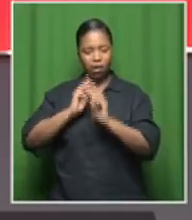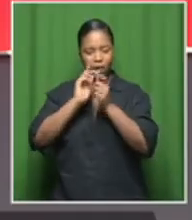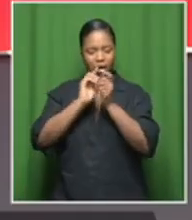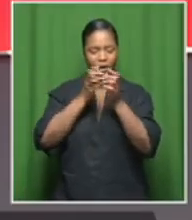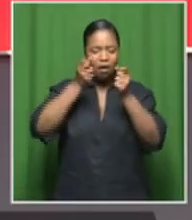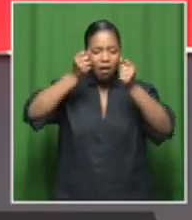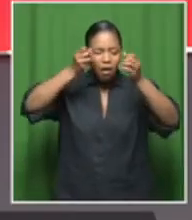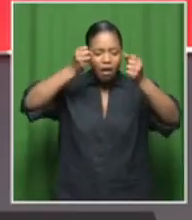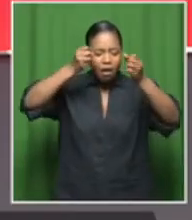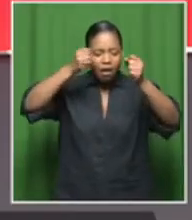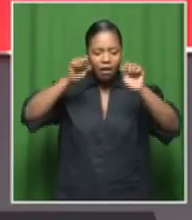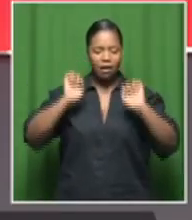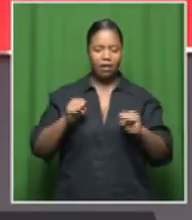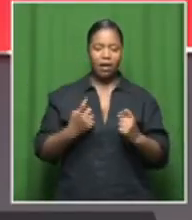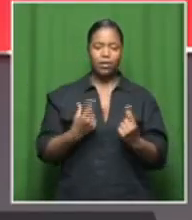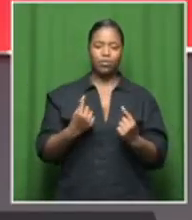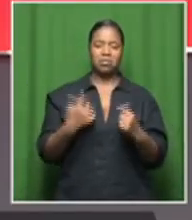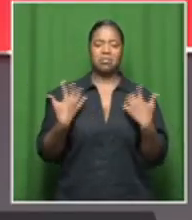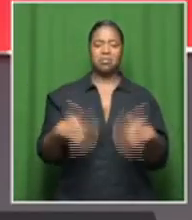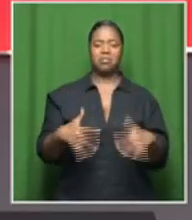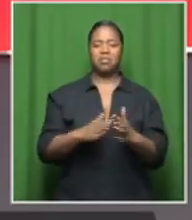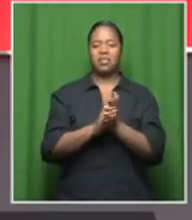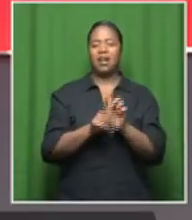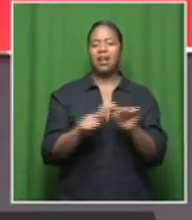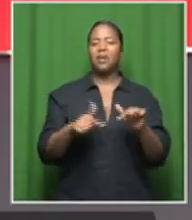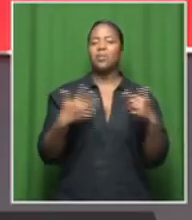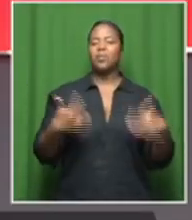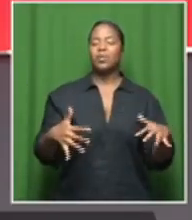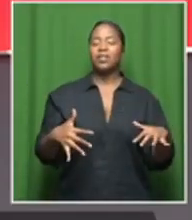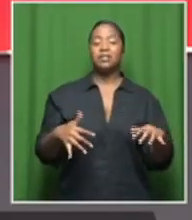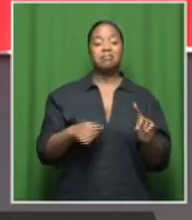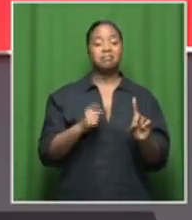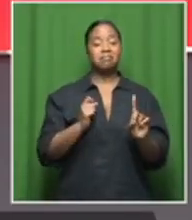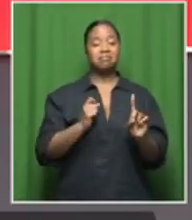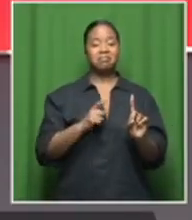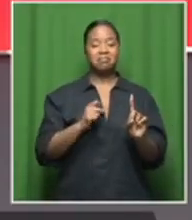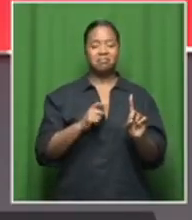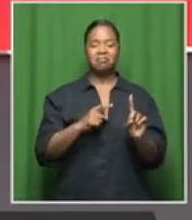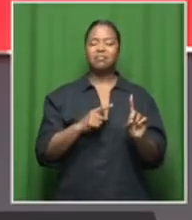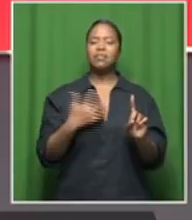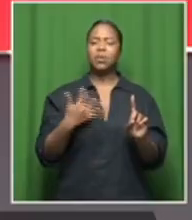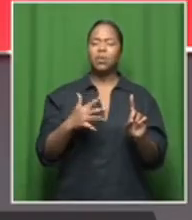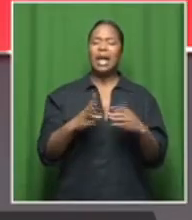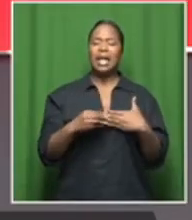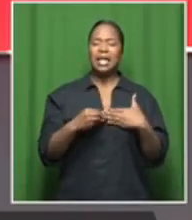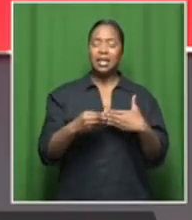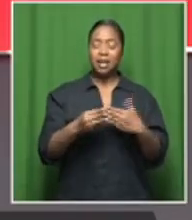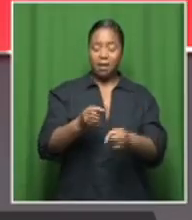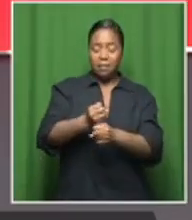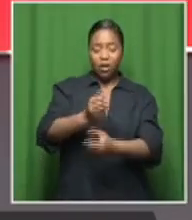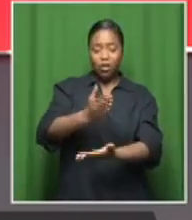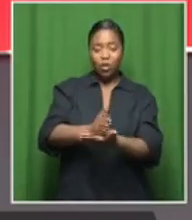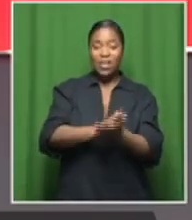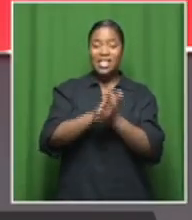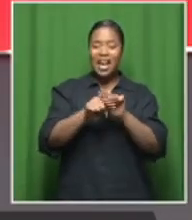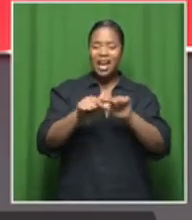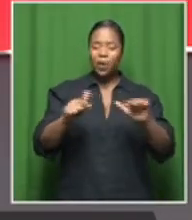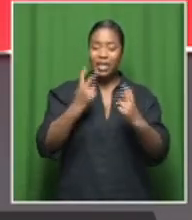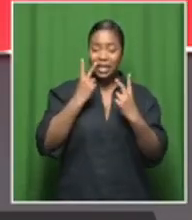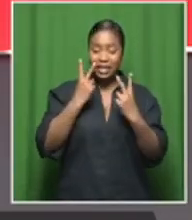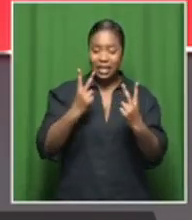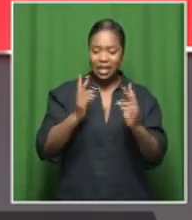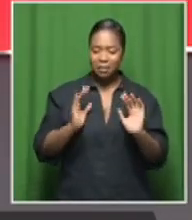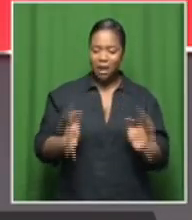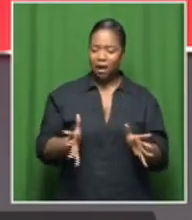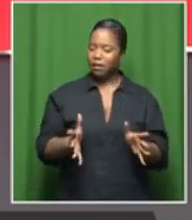digitize, sign language at large. Wanda is also leading a quiet revolution, ensuring that sign language is not just seen, but also understood